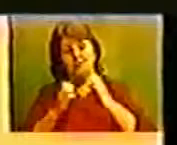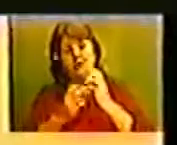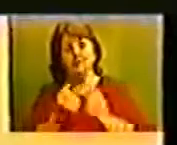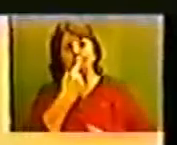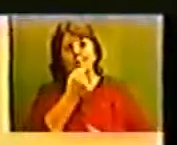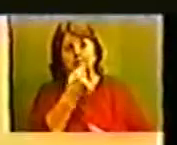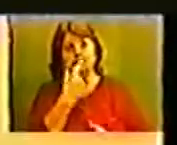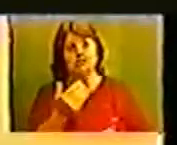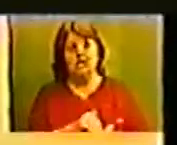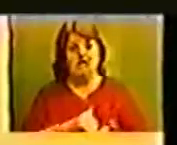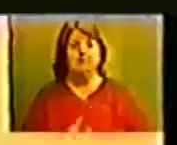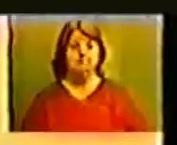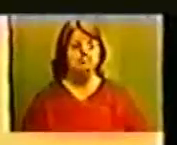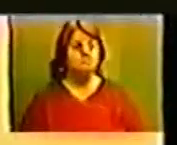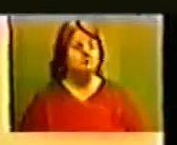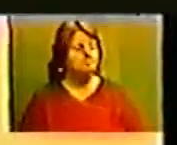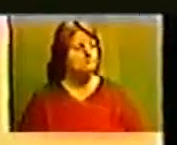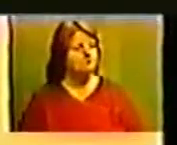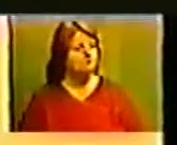dosage.